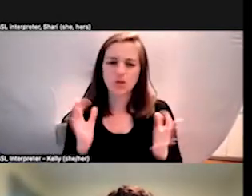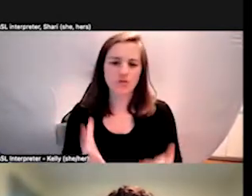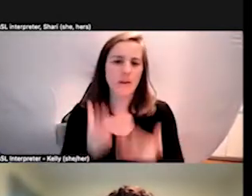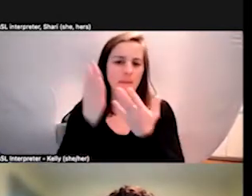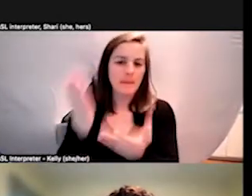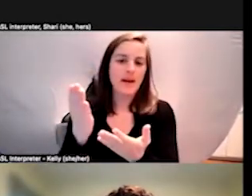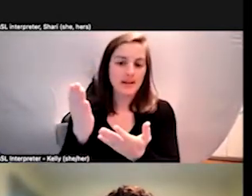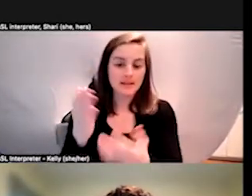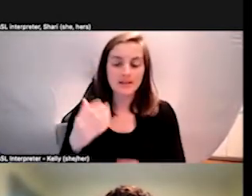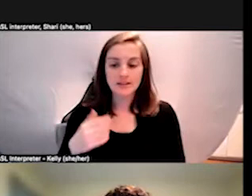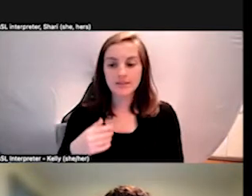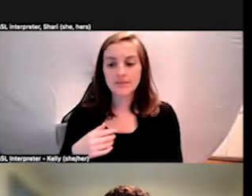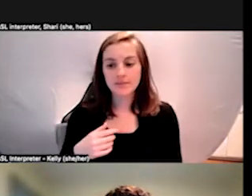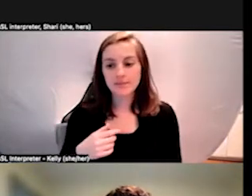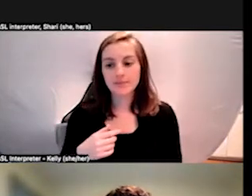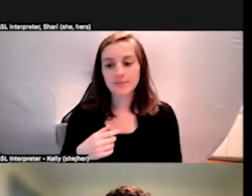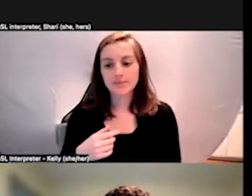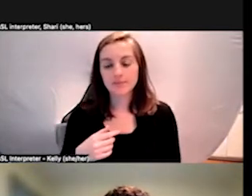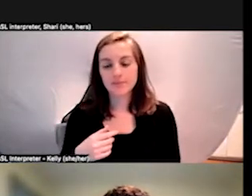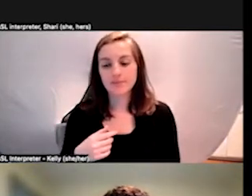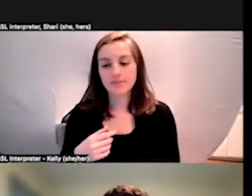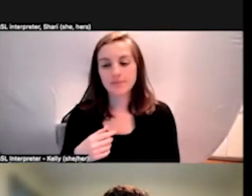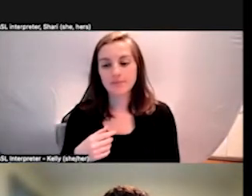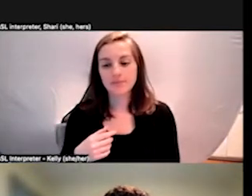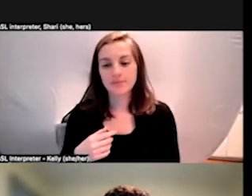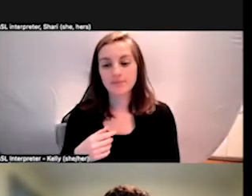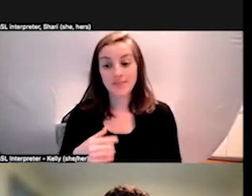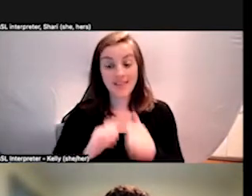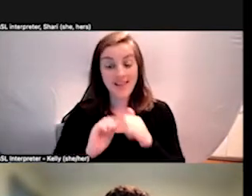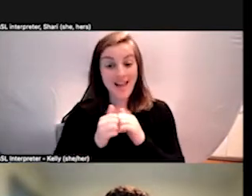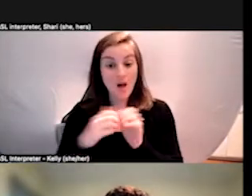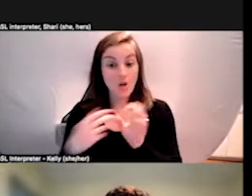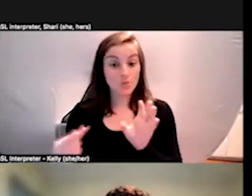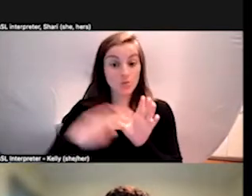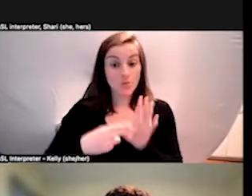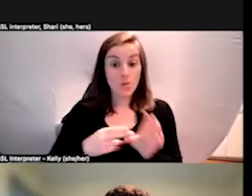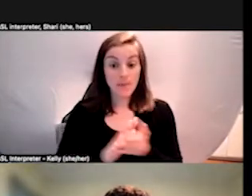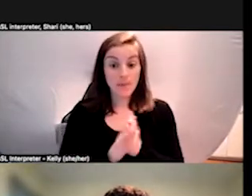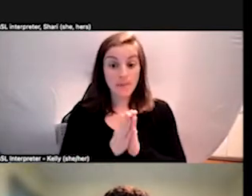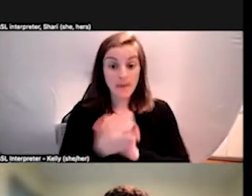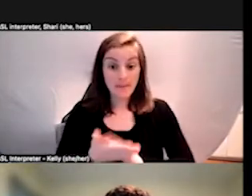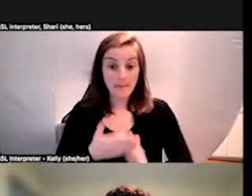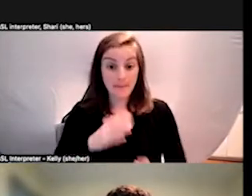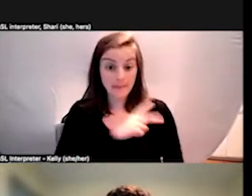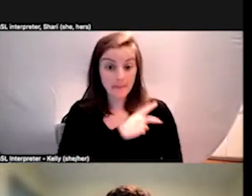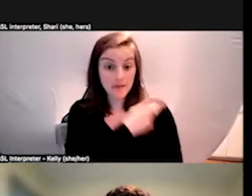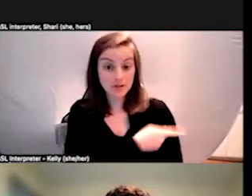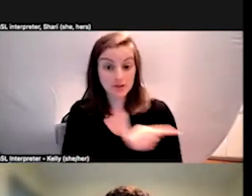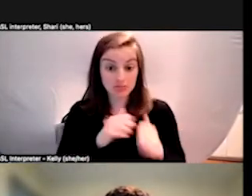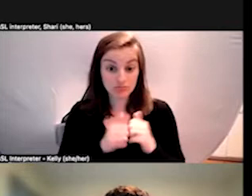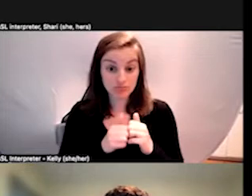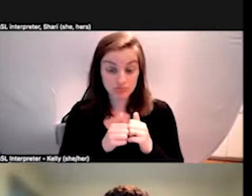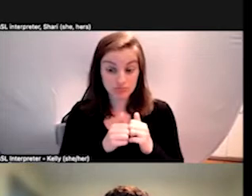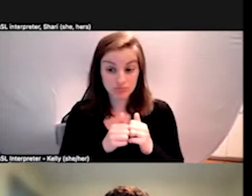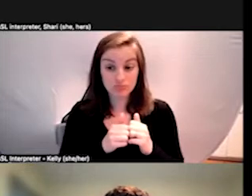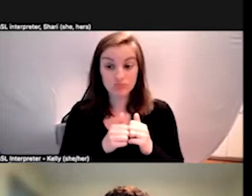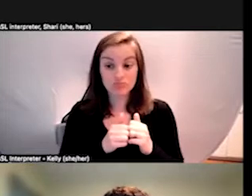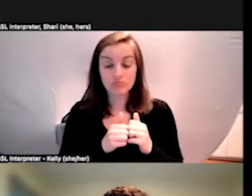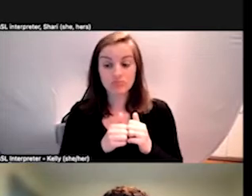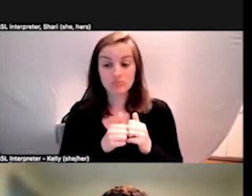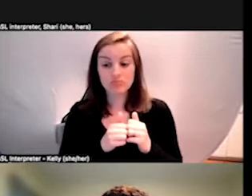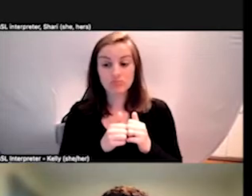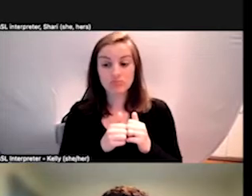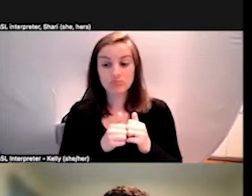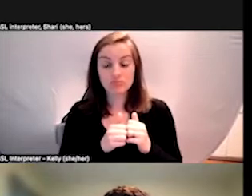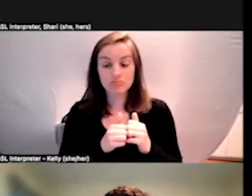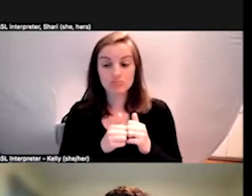put the best way, if you're looking to become a patient with us, the best way to start with that process, if possible, is